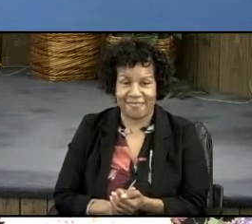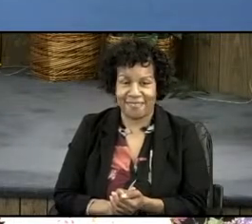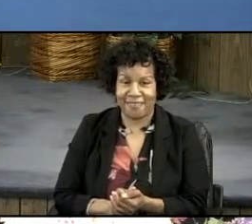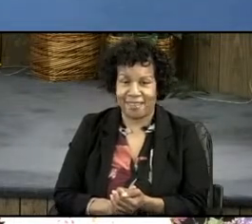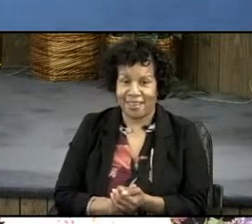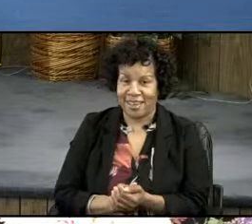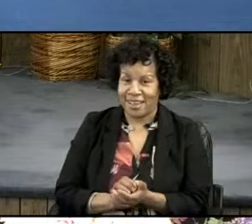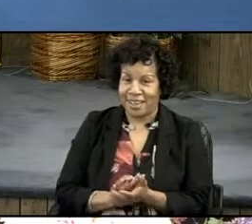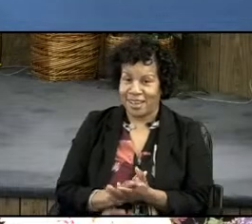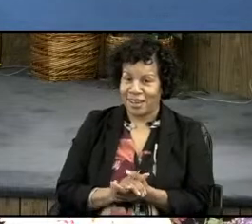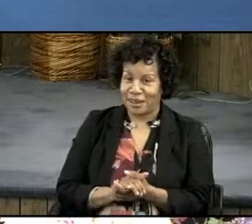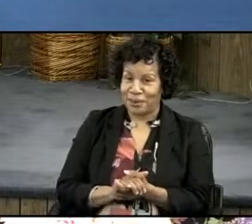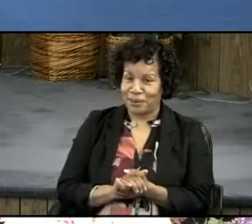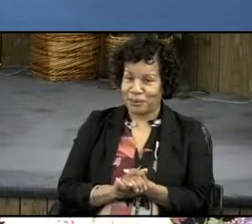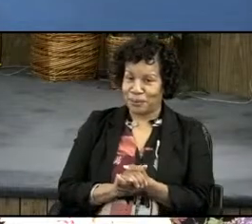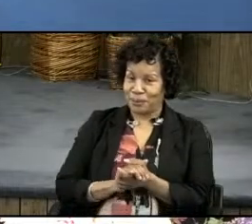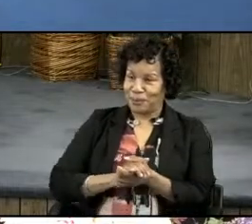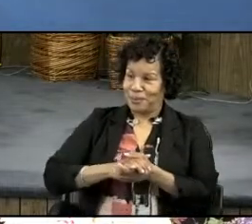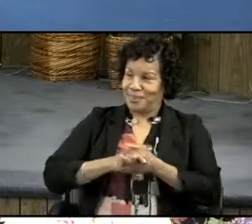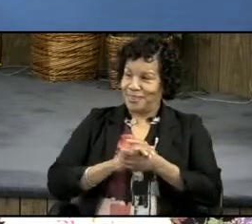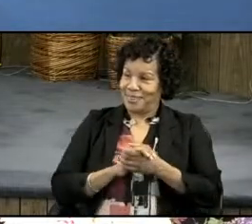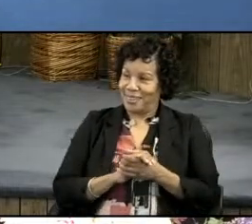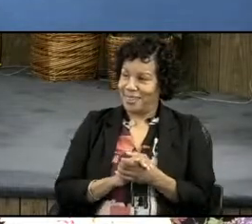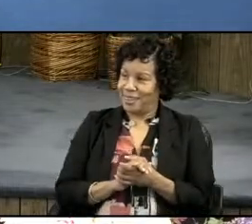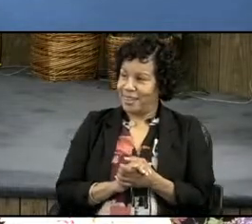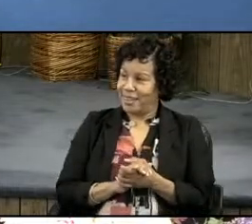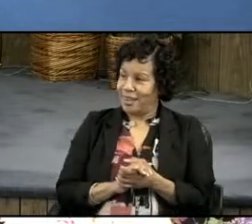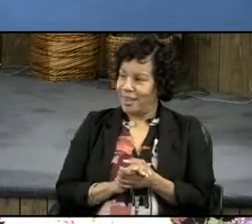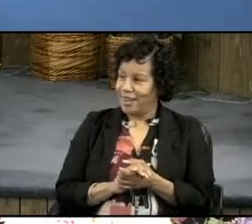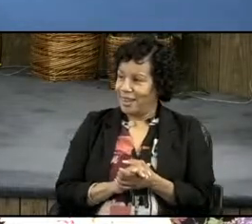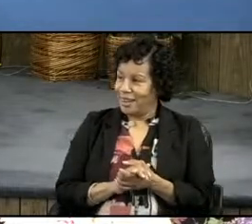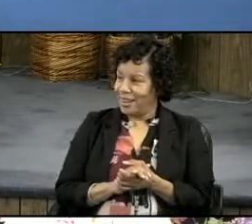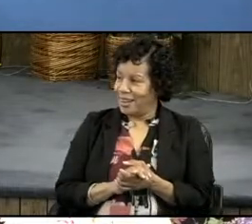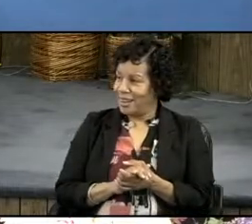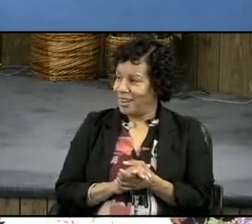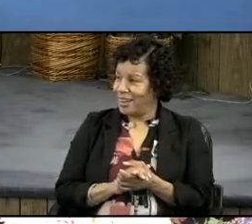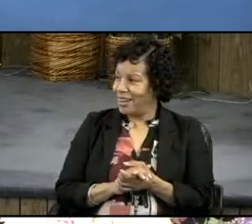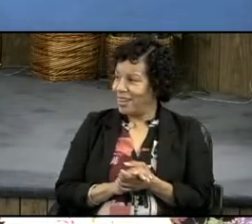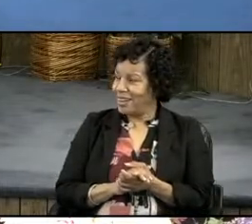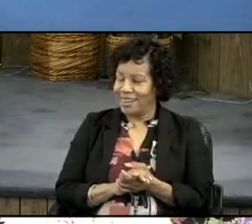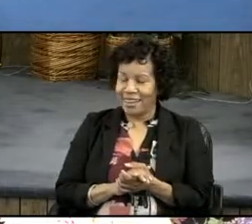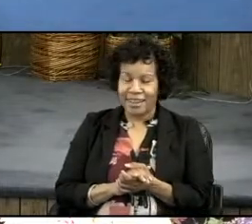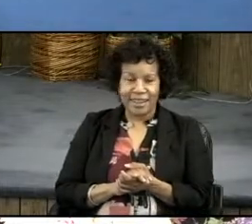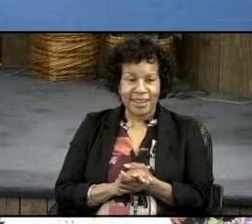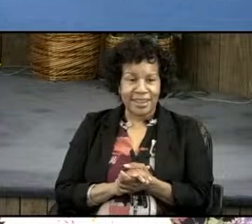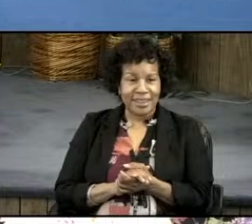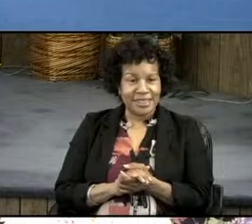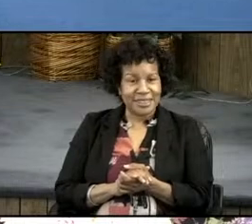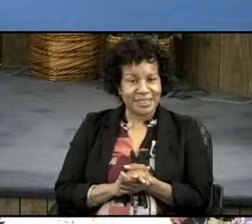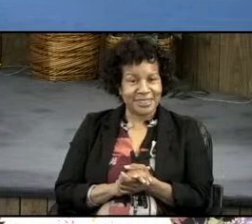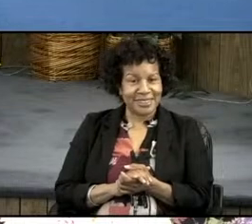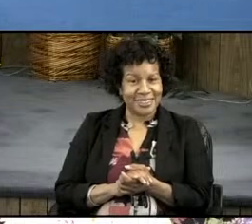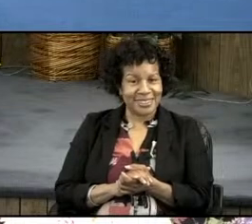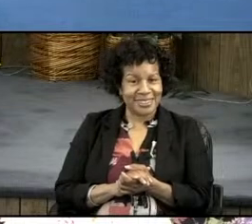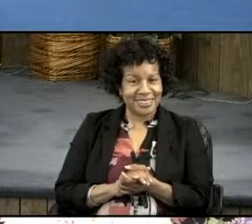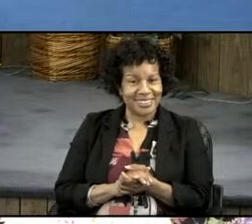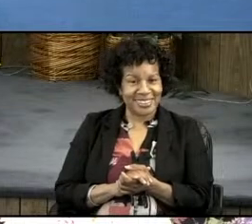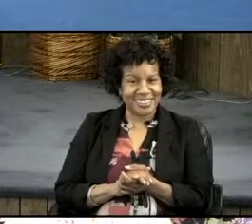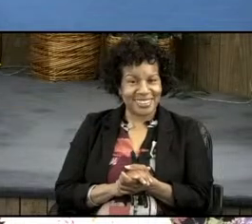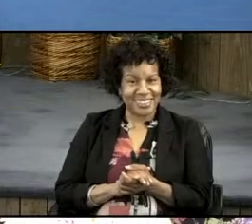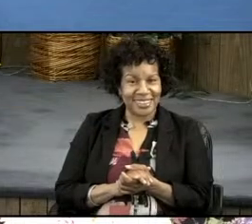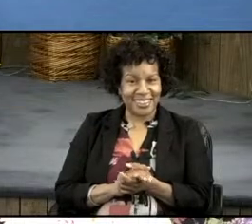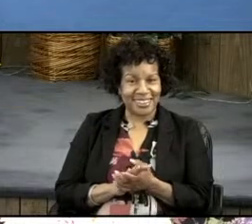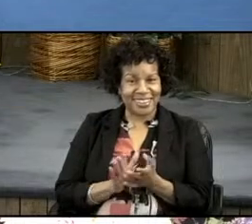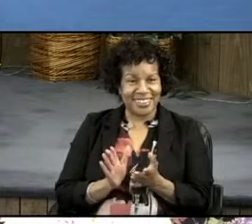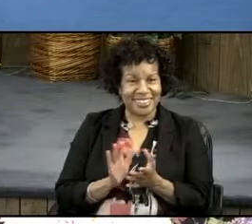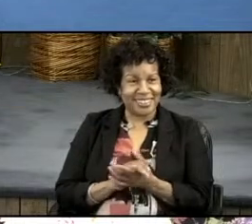Then when they take the job, God has for my God, why has thou forsaken? You ain't ready, because you haven't